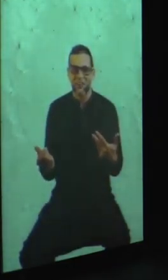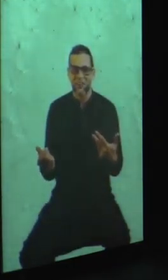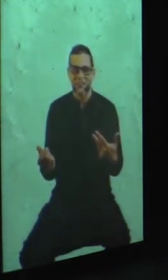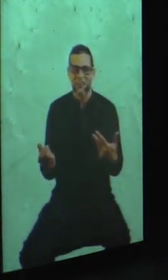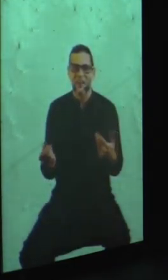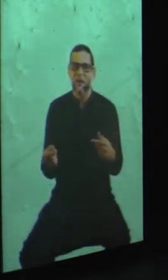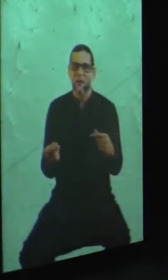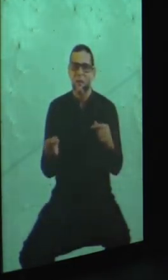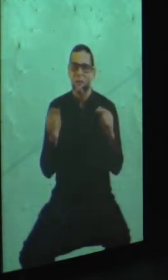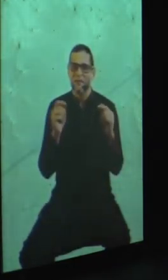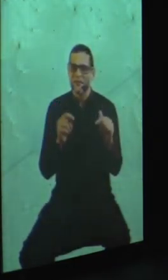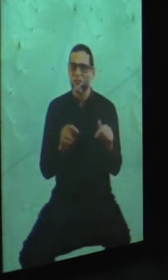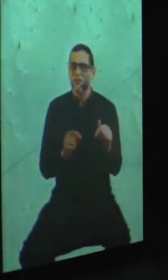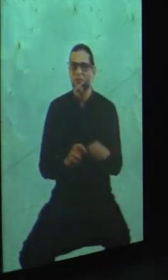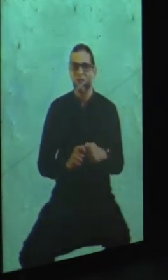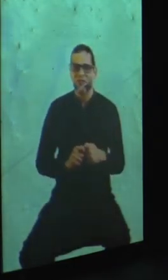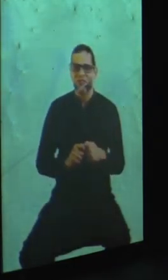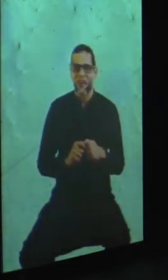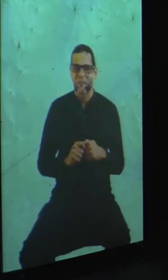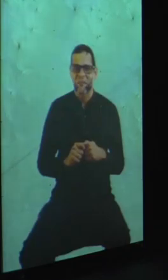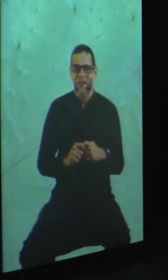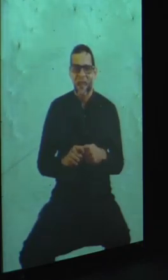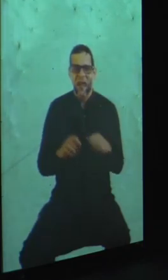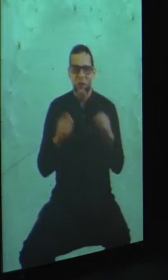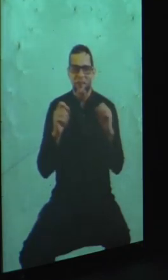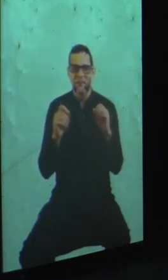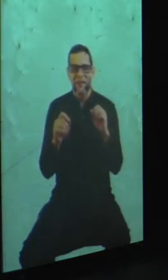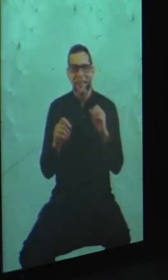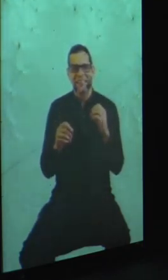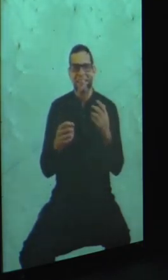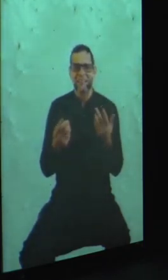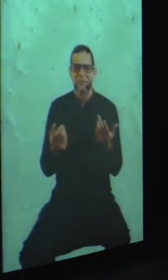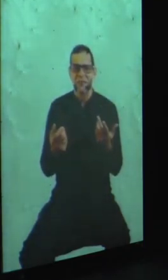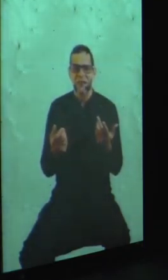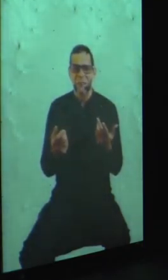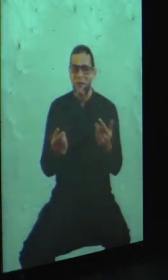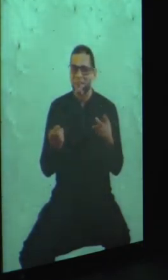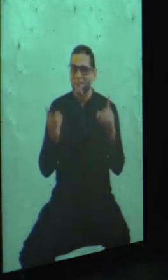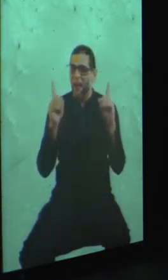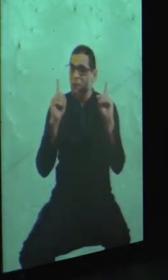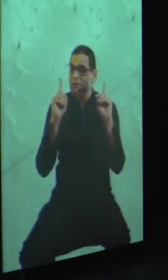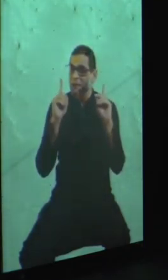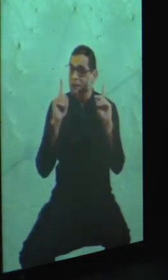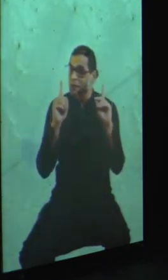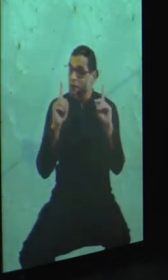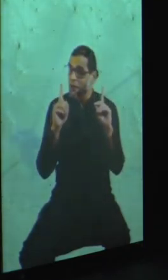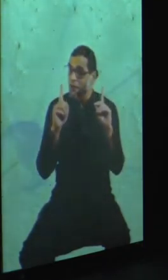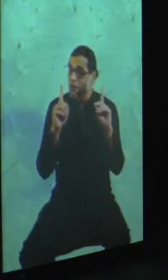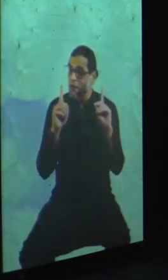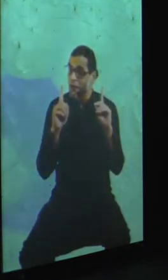years, but this one is my first time. I wanted to make it simple about the sound.